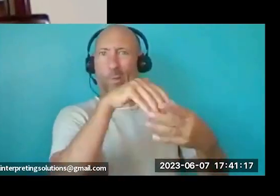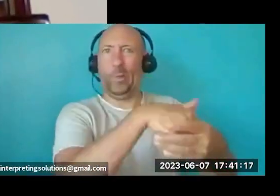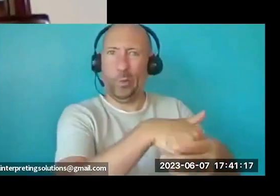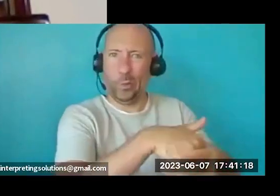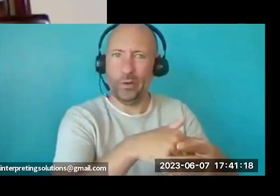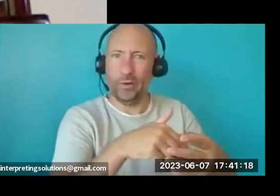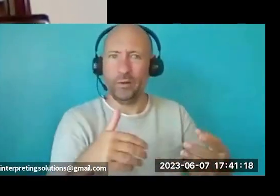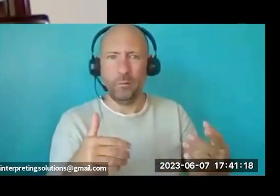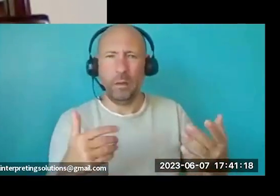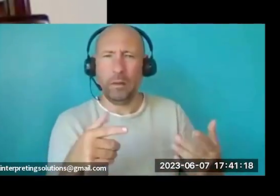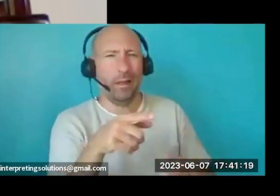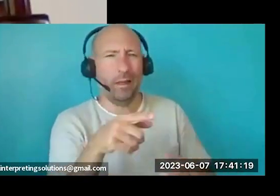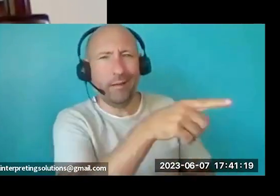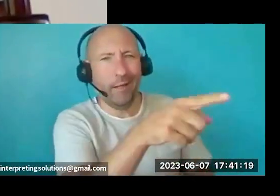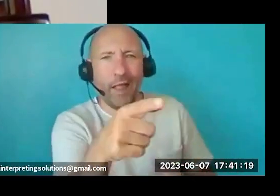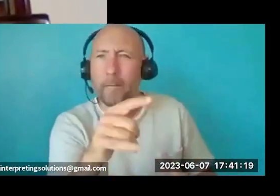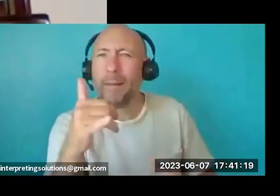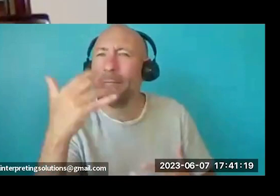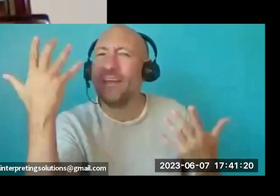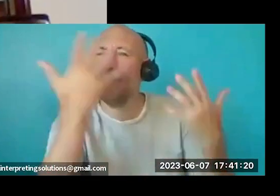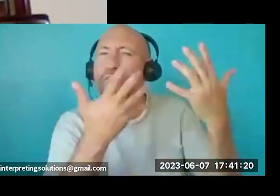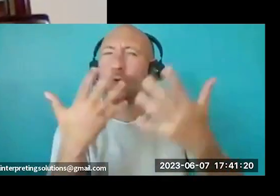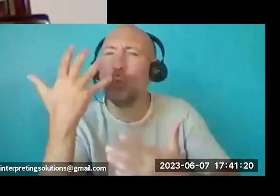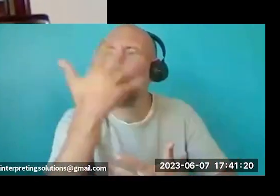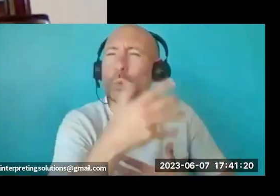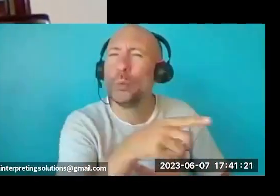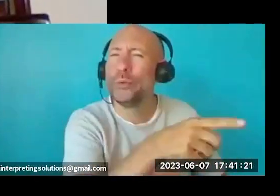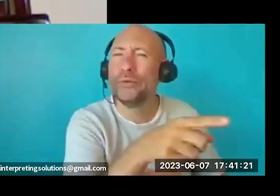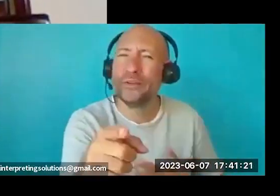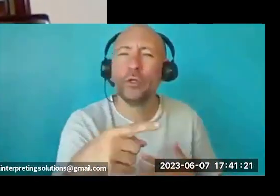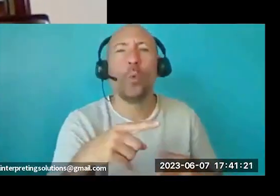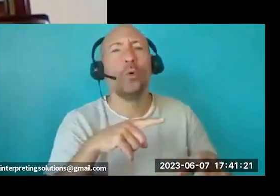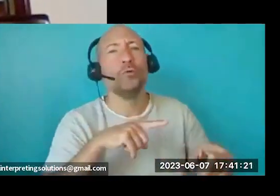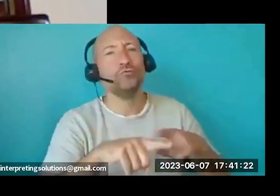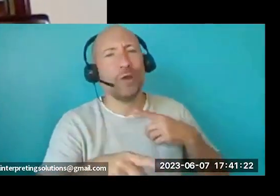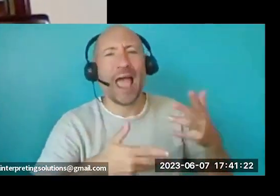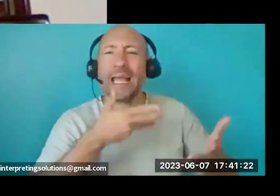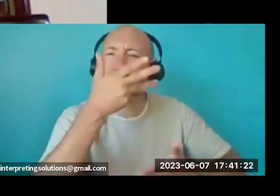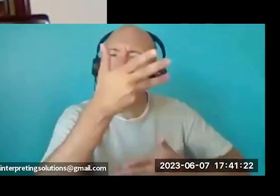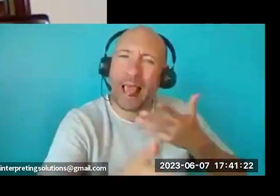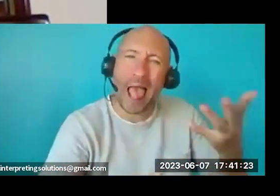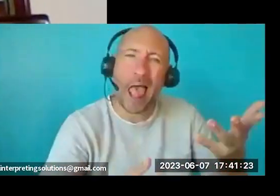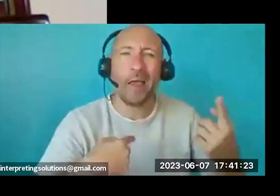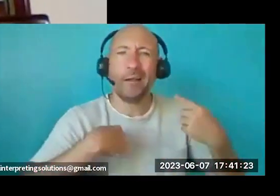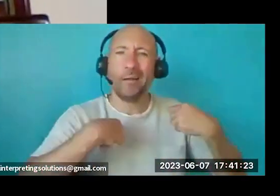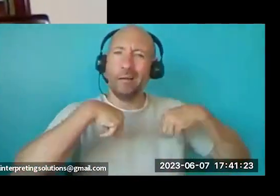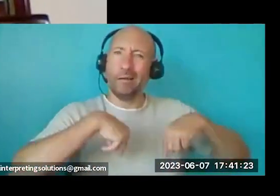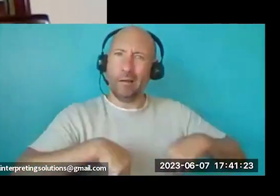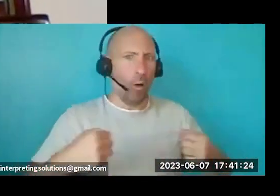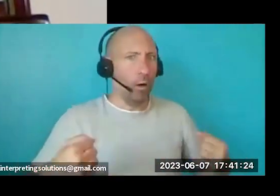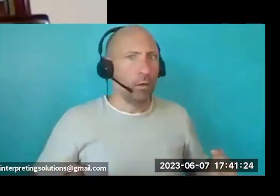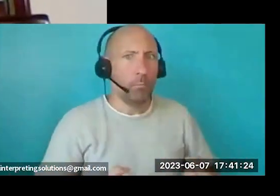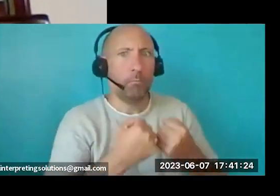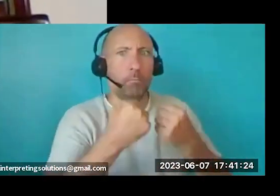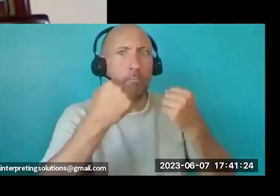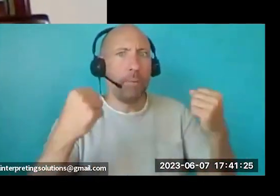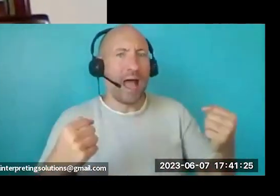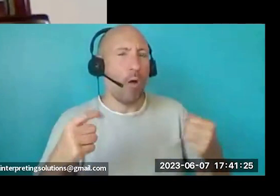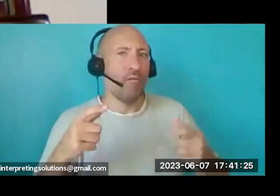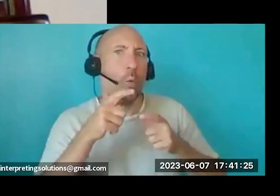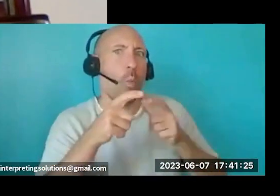might be confused, the situation, and we try and make them understand how powerful words can